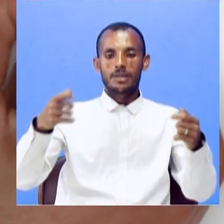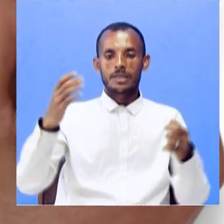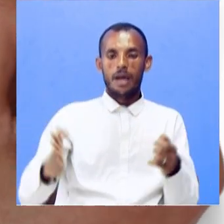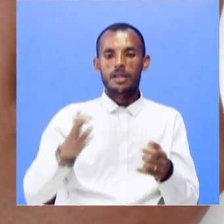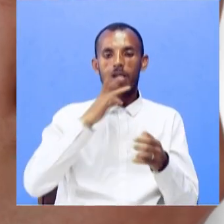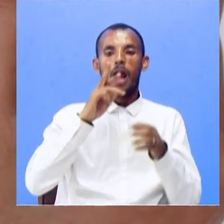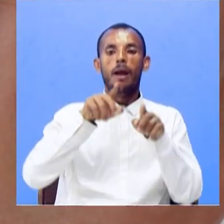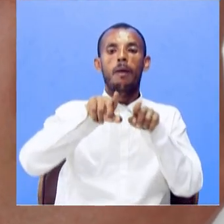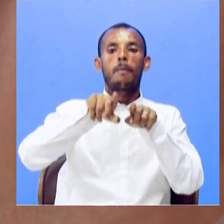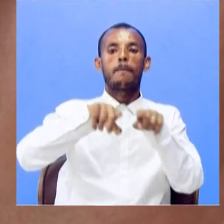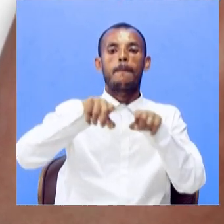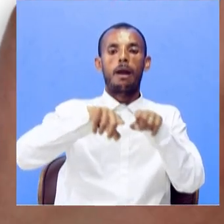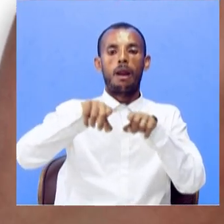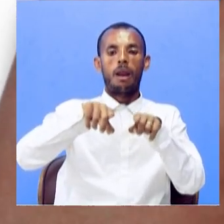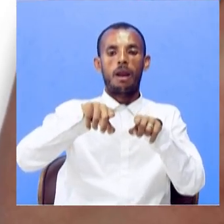parallel